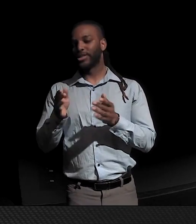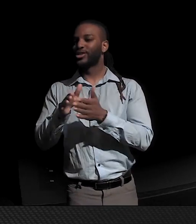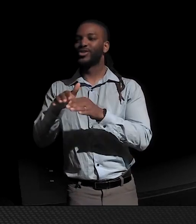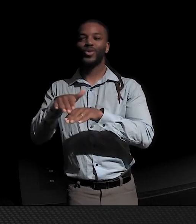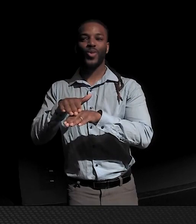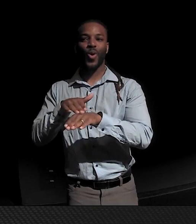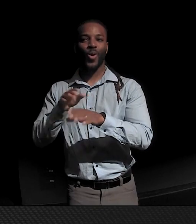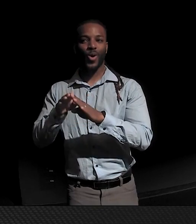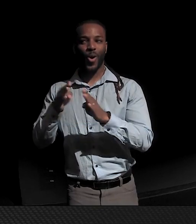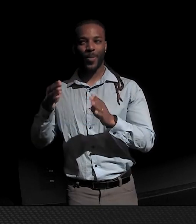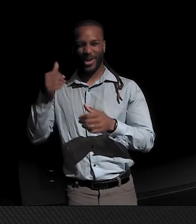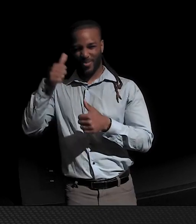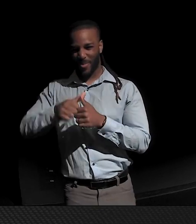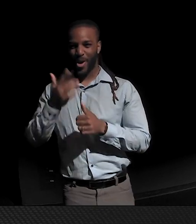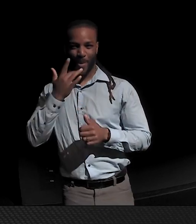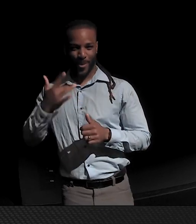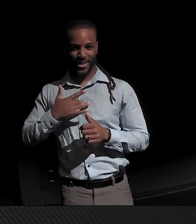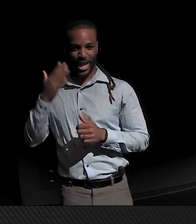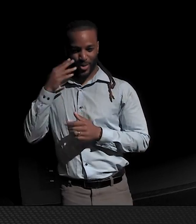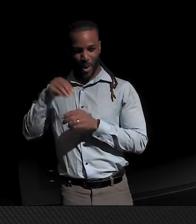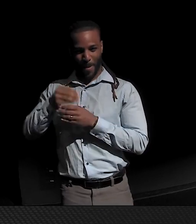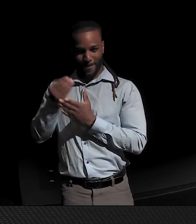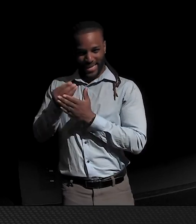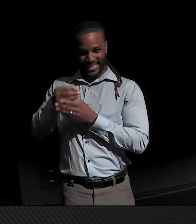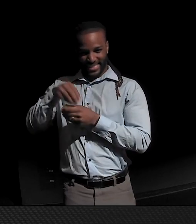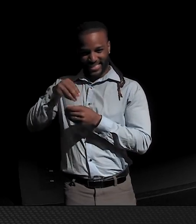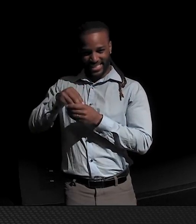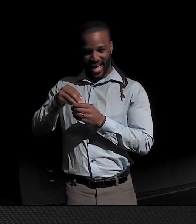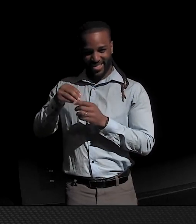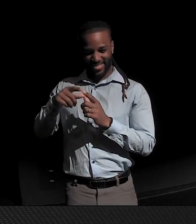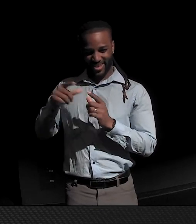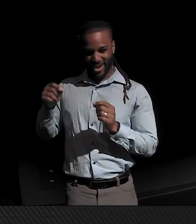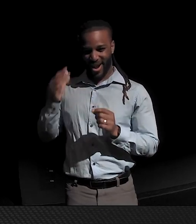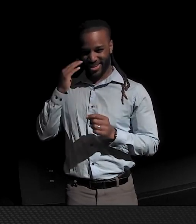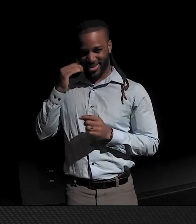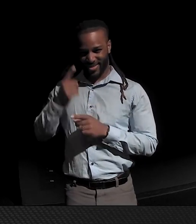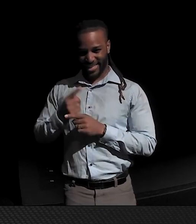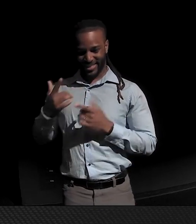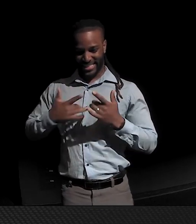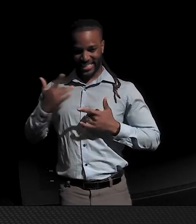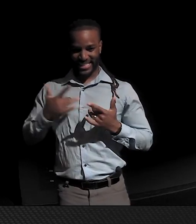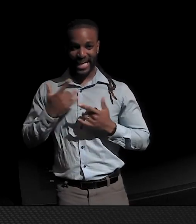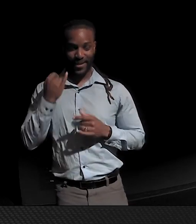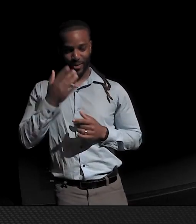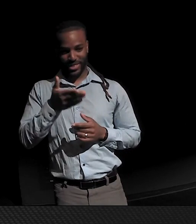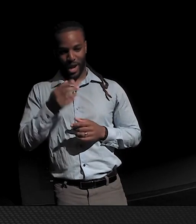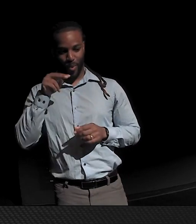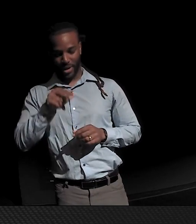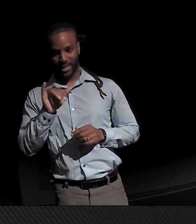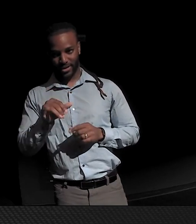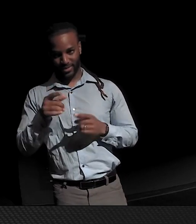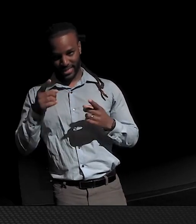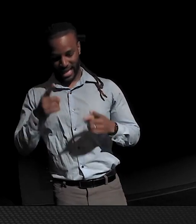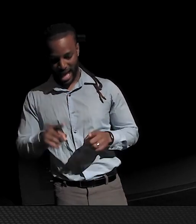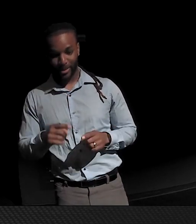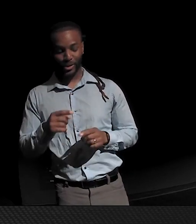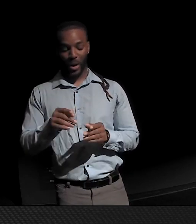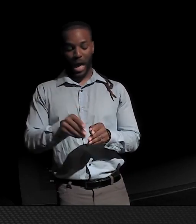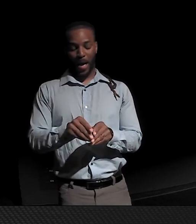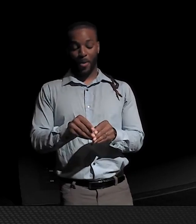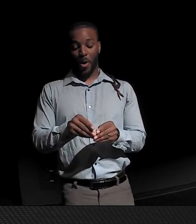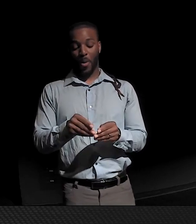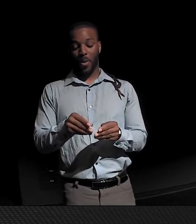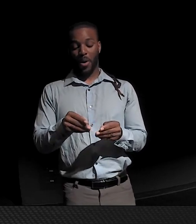like a scene out of a movie where somebody opens something, and you see the light on their face. I mean, that's what's happening, right? If you were there and watched it, that's what would have been happening. And I'm opening